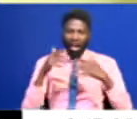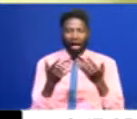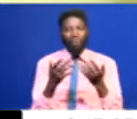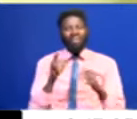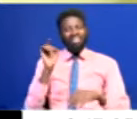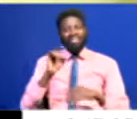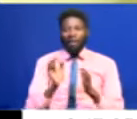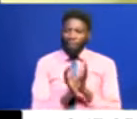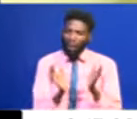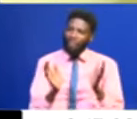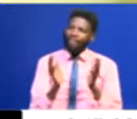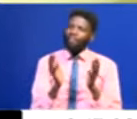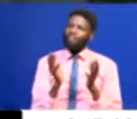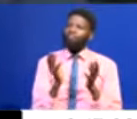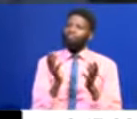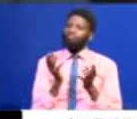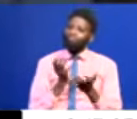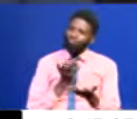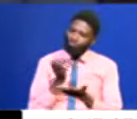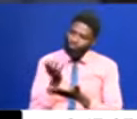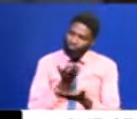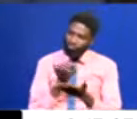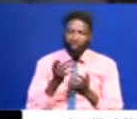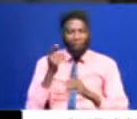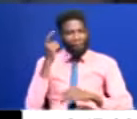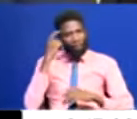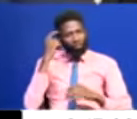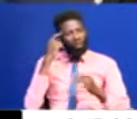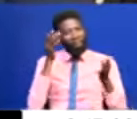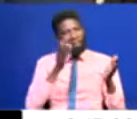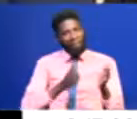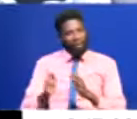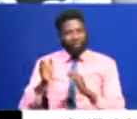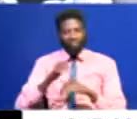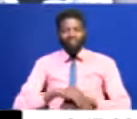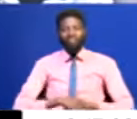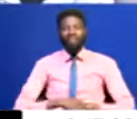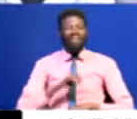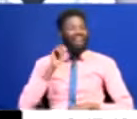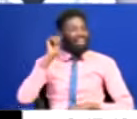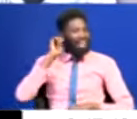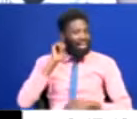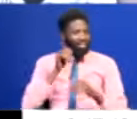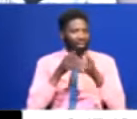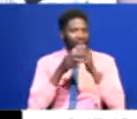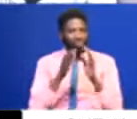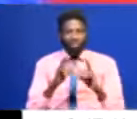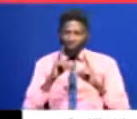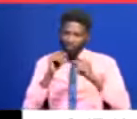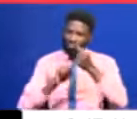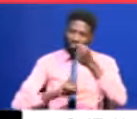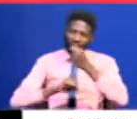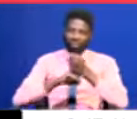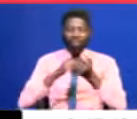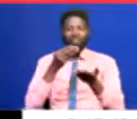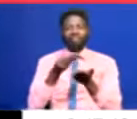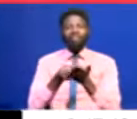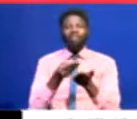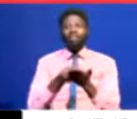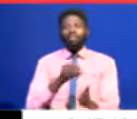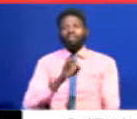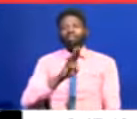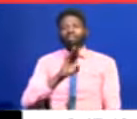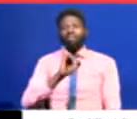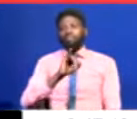mental and psychological preparation. Leaders in Nandi have, however, thrown their weight behind the finance bill in its current form. This is a